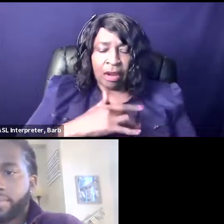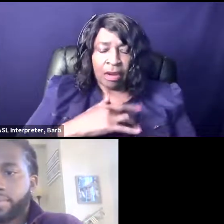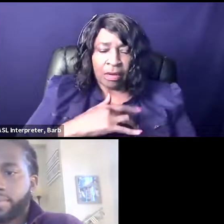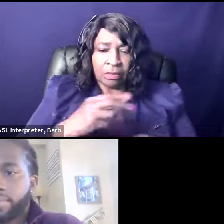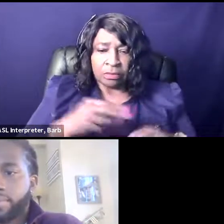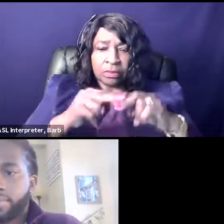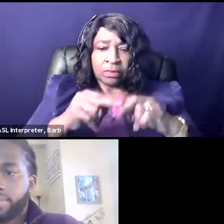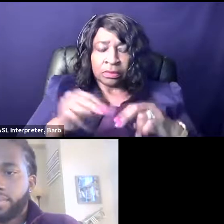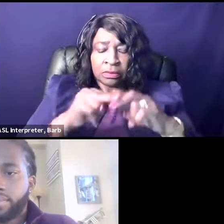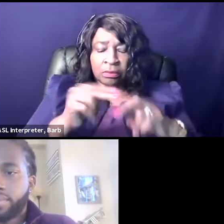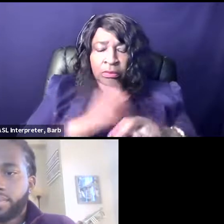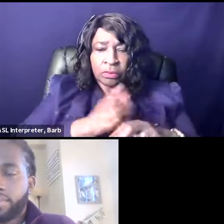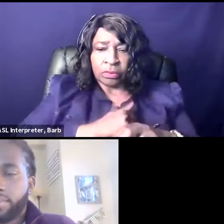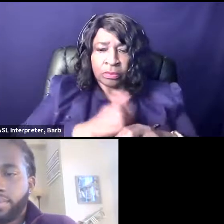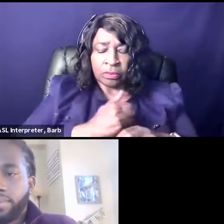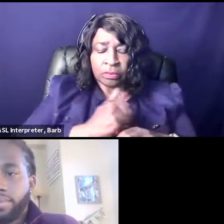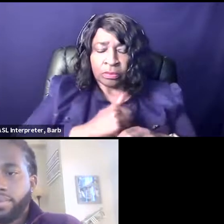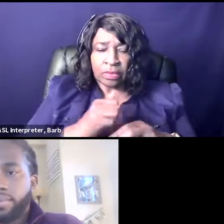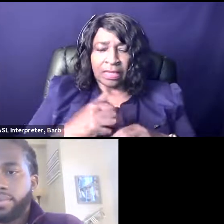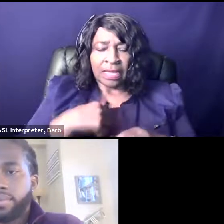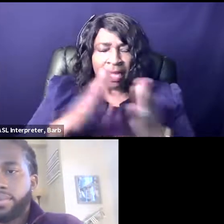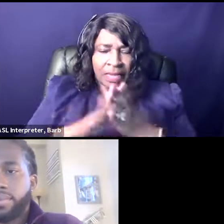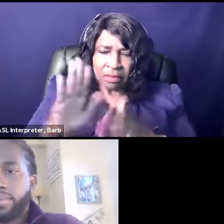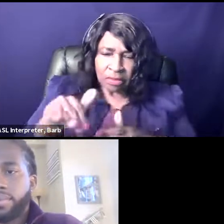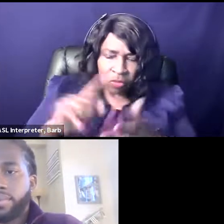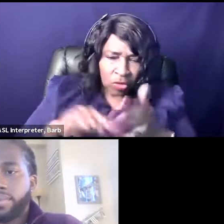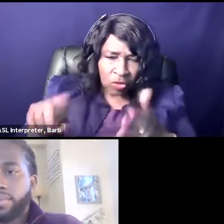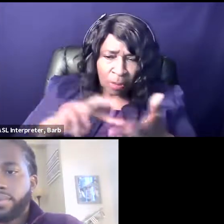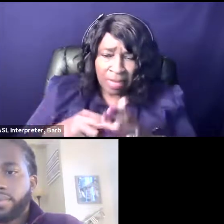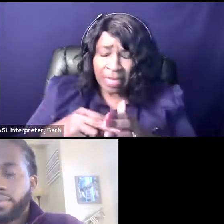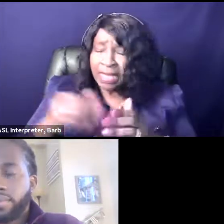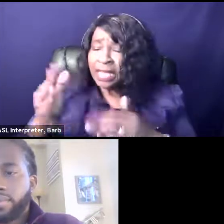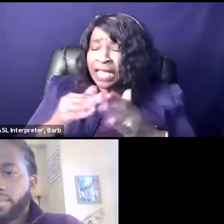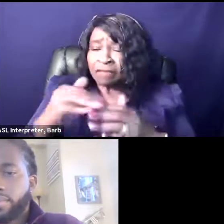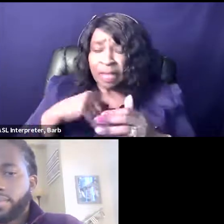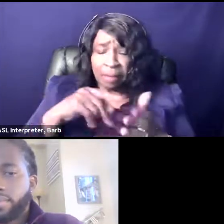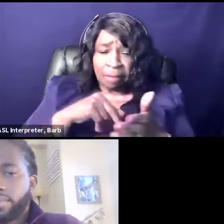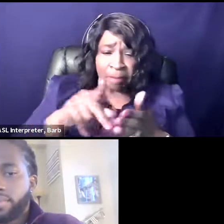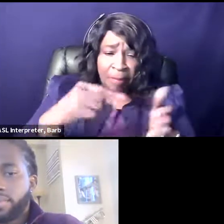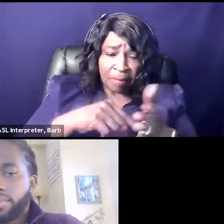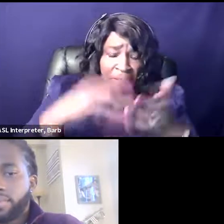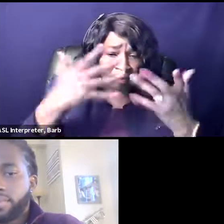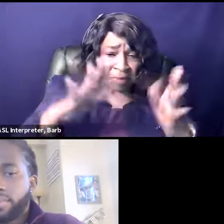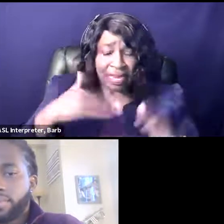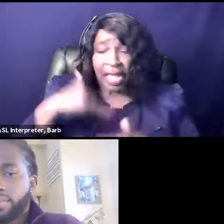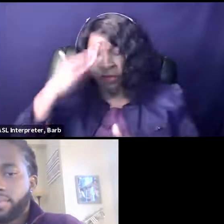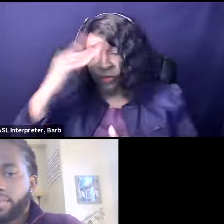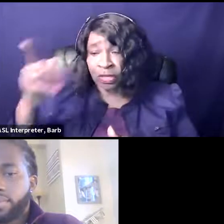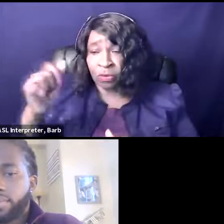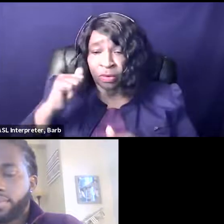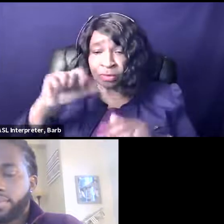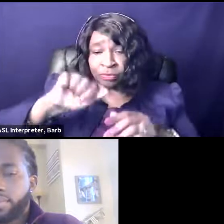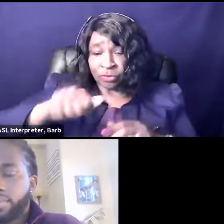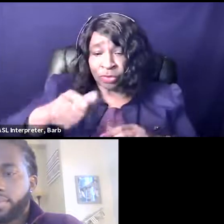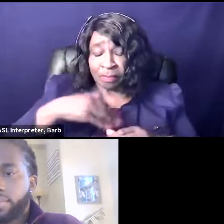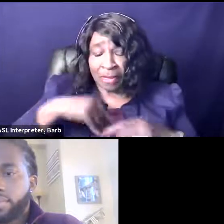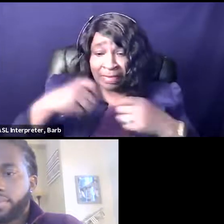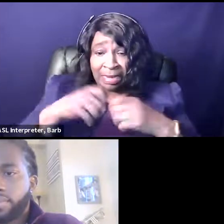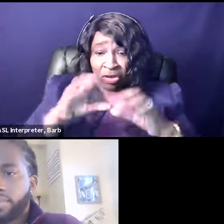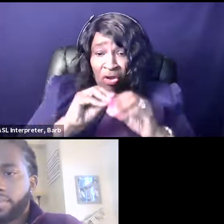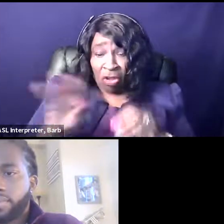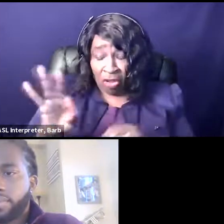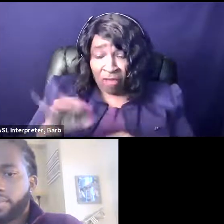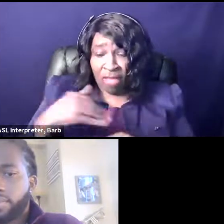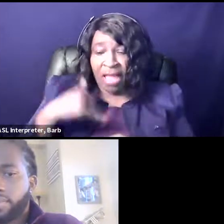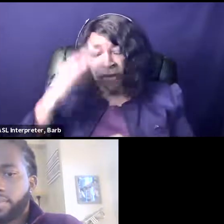do you mean? And she was like, even if my bill was paid and I know that they weren't coming to shut me off, I knew they were probably coming to shut